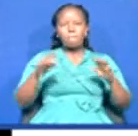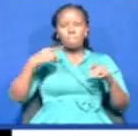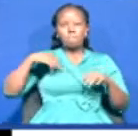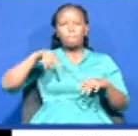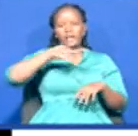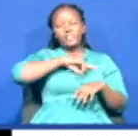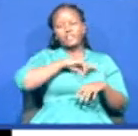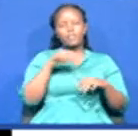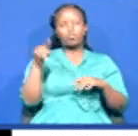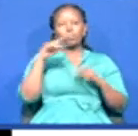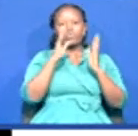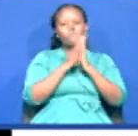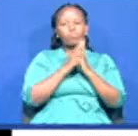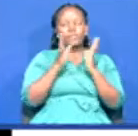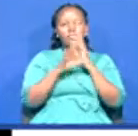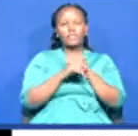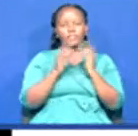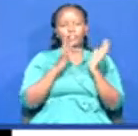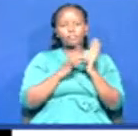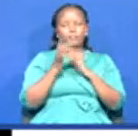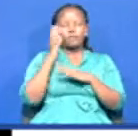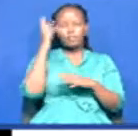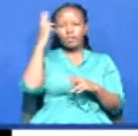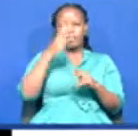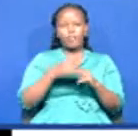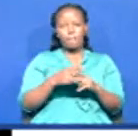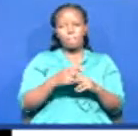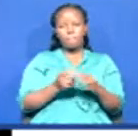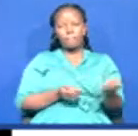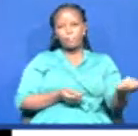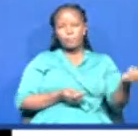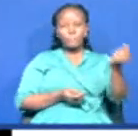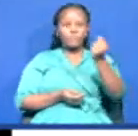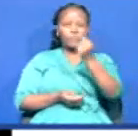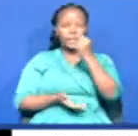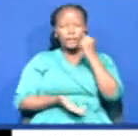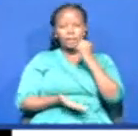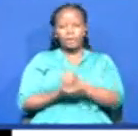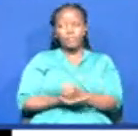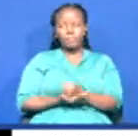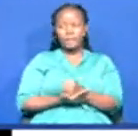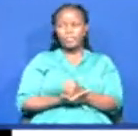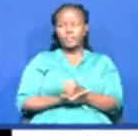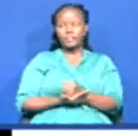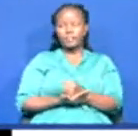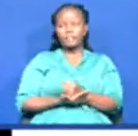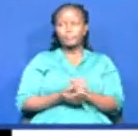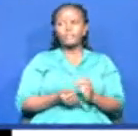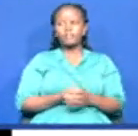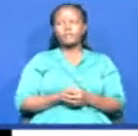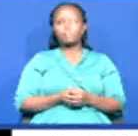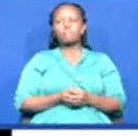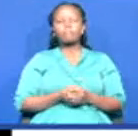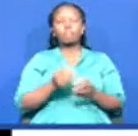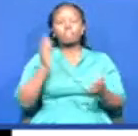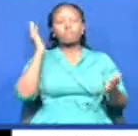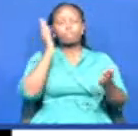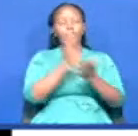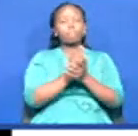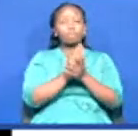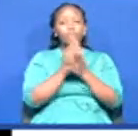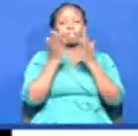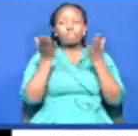pray this trusting and believing in Jesus' name. Amen. All right, thank you very much. Indeed, that marks the